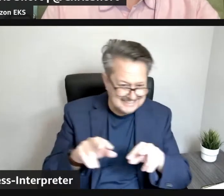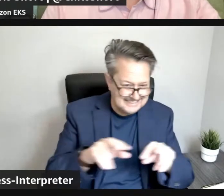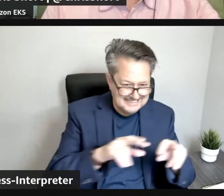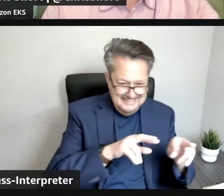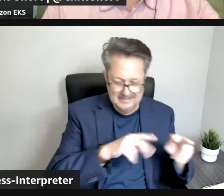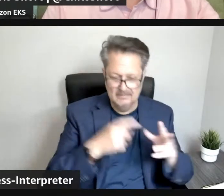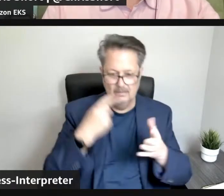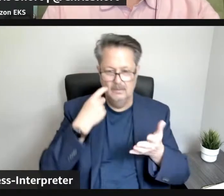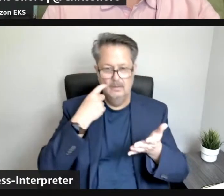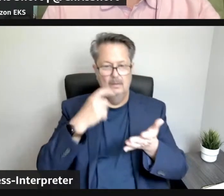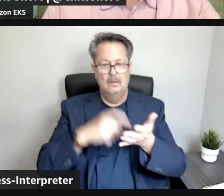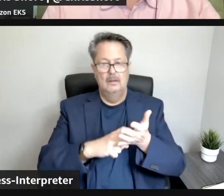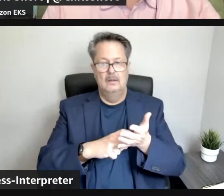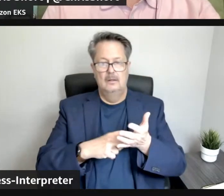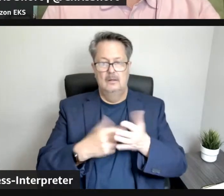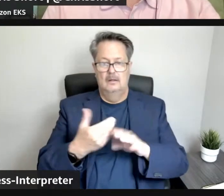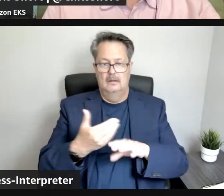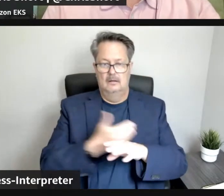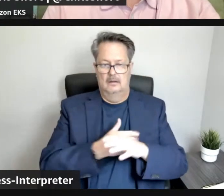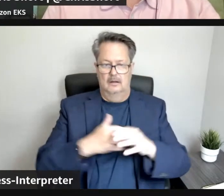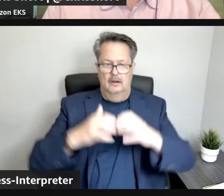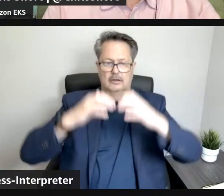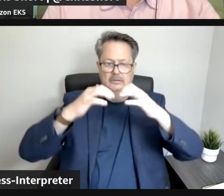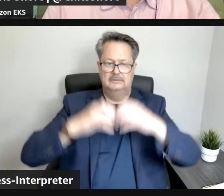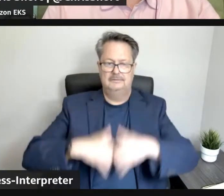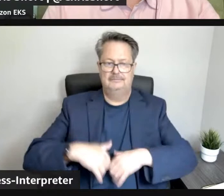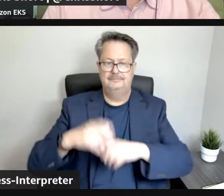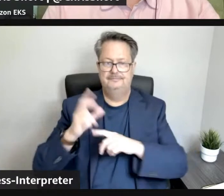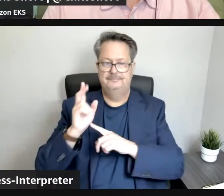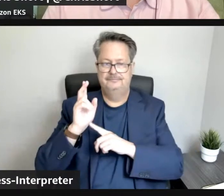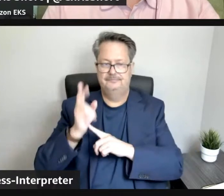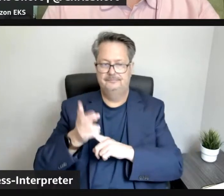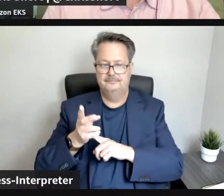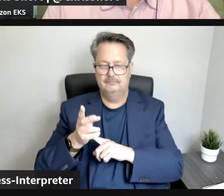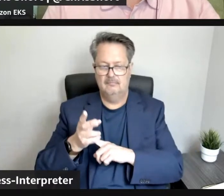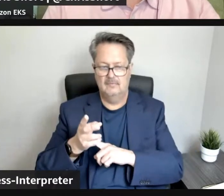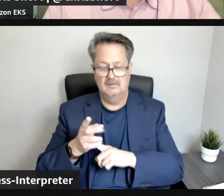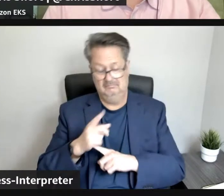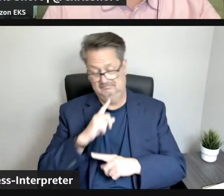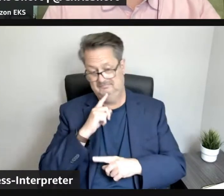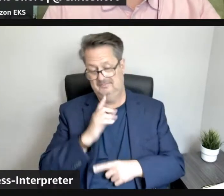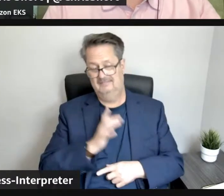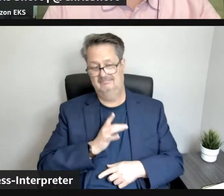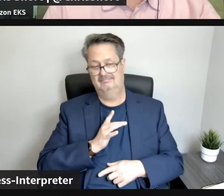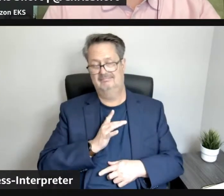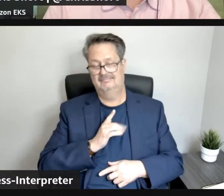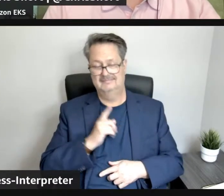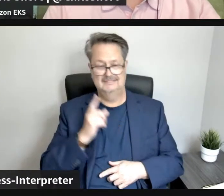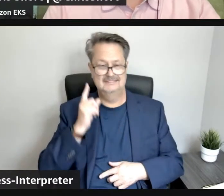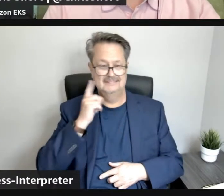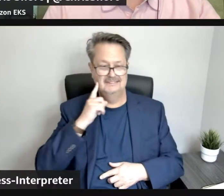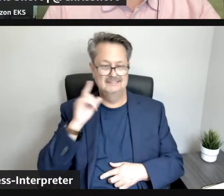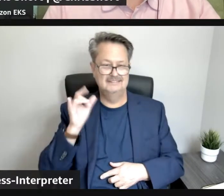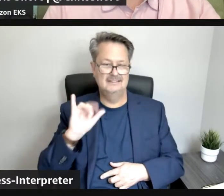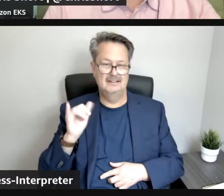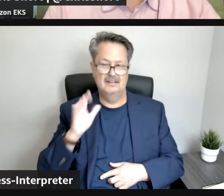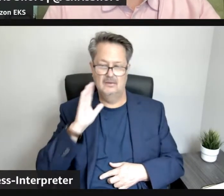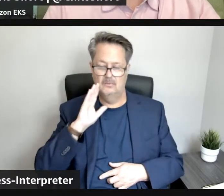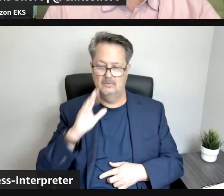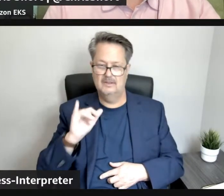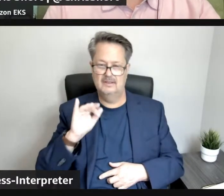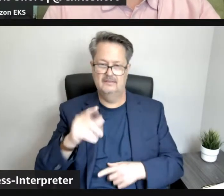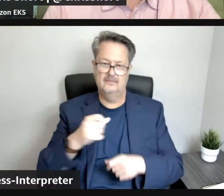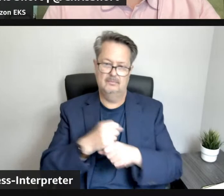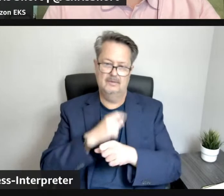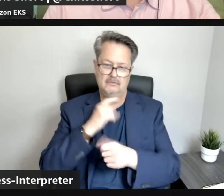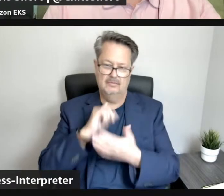gracefully shut down within those when it receives those requests. That's awesome. So it sounds like it will, as long as you make sure that your application